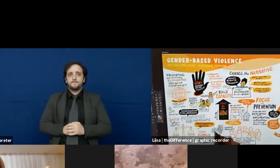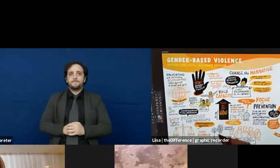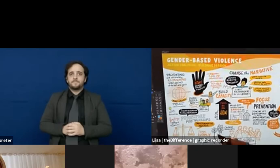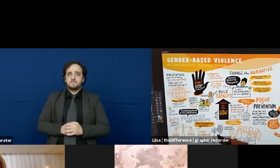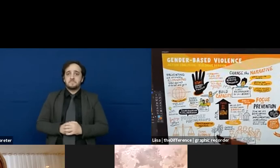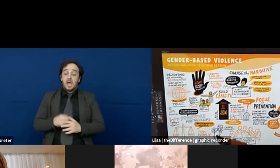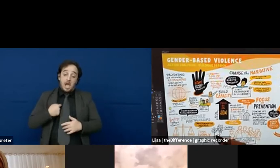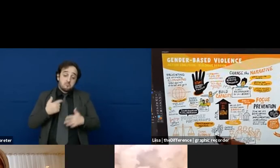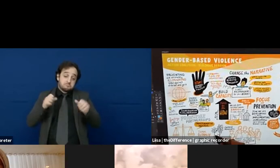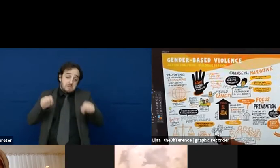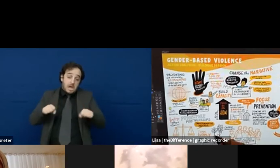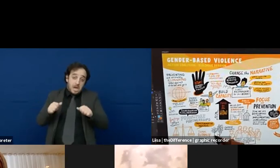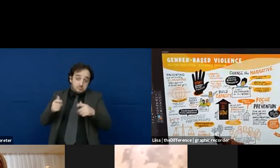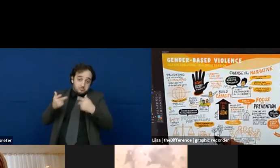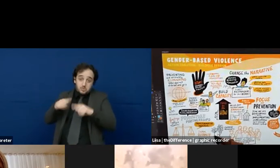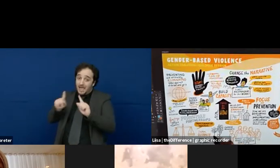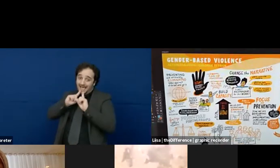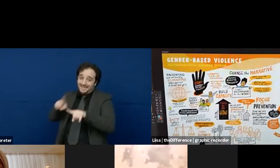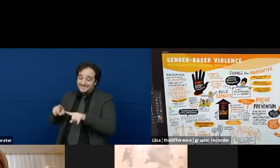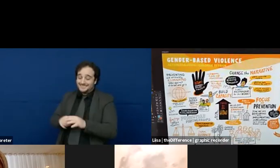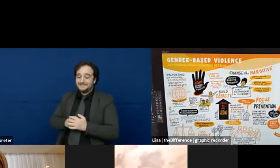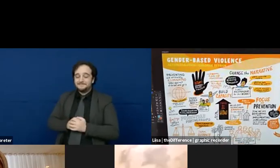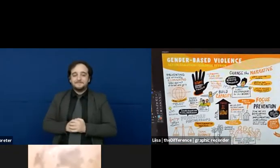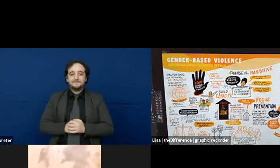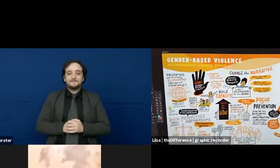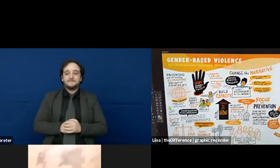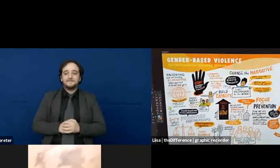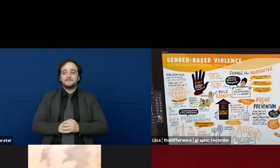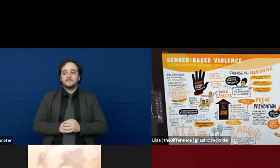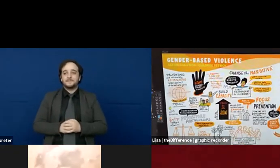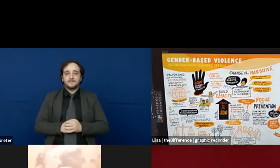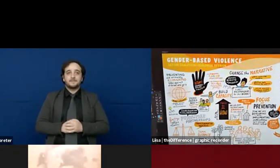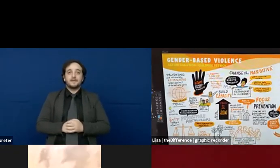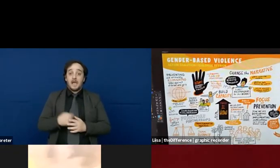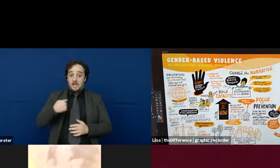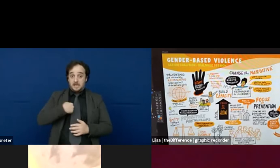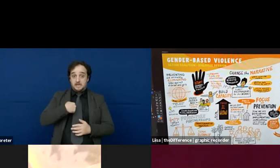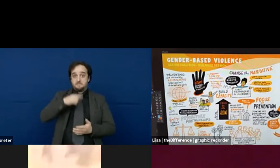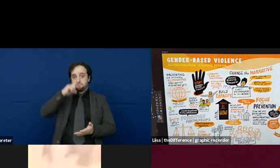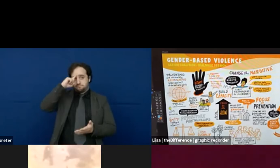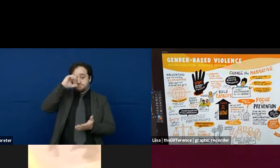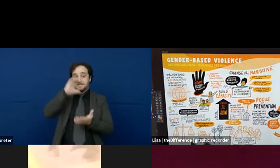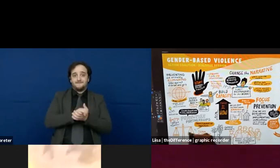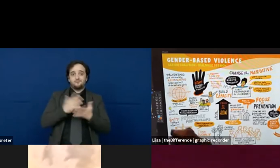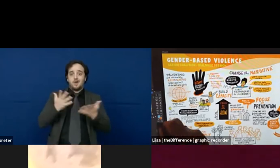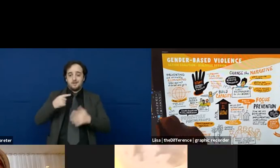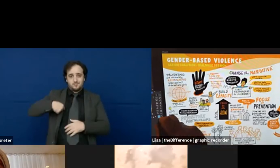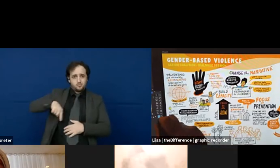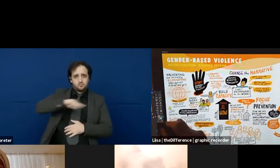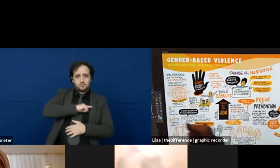looking at out of the box on how we address and we prevent and